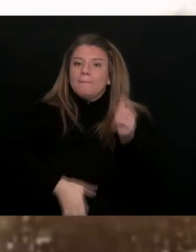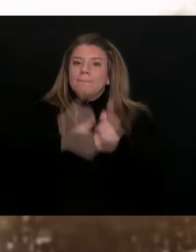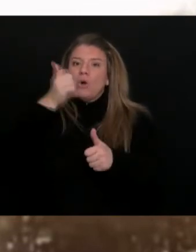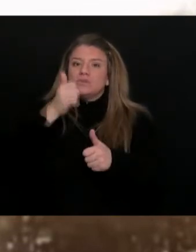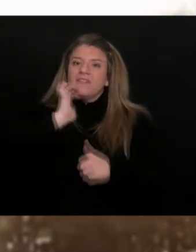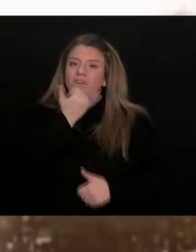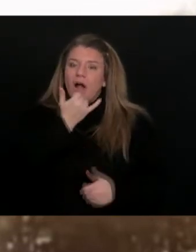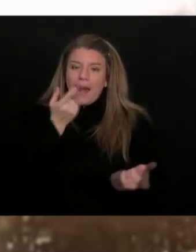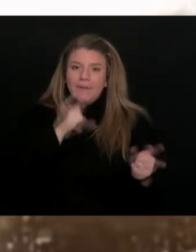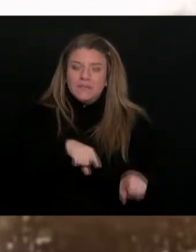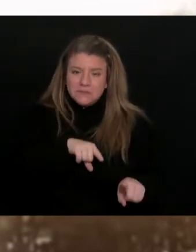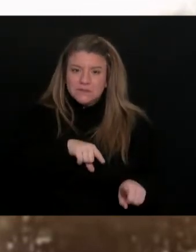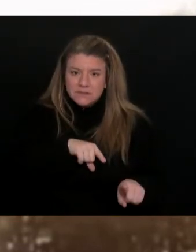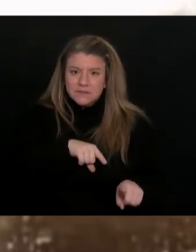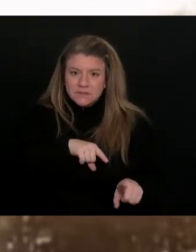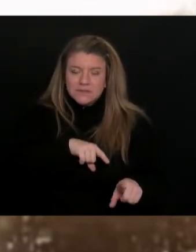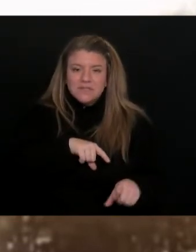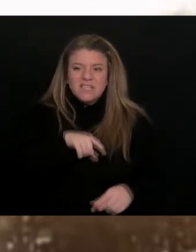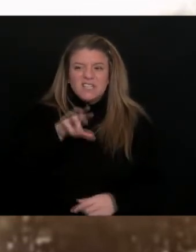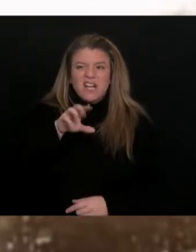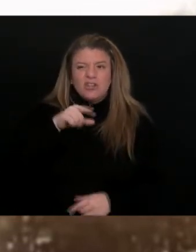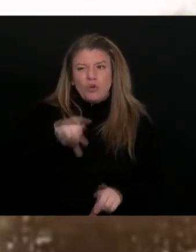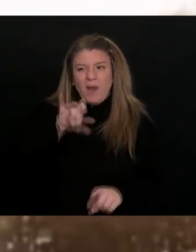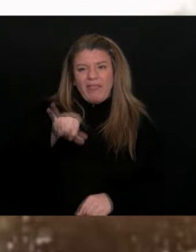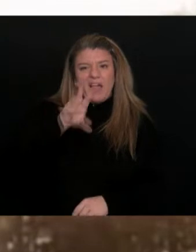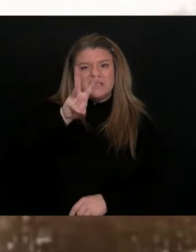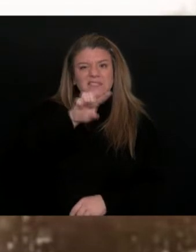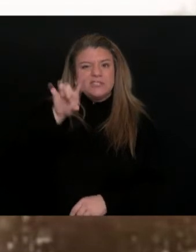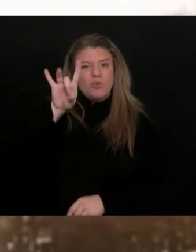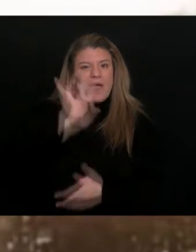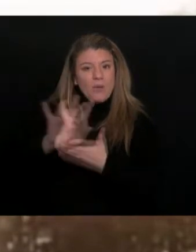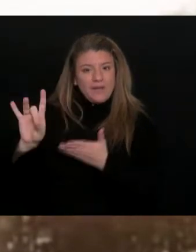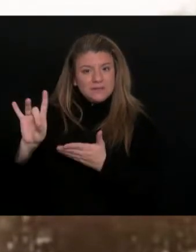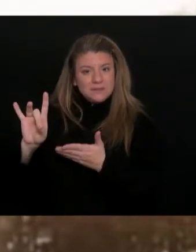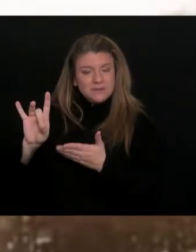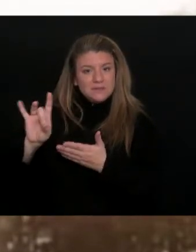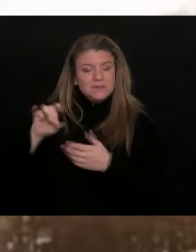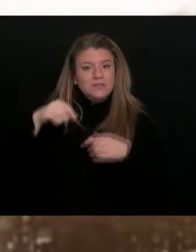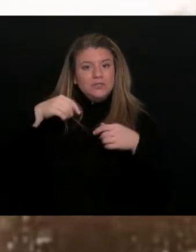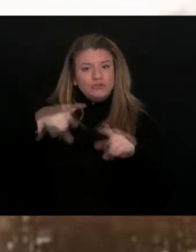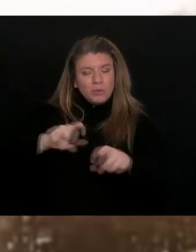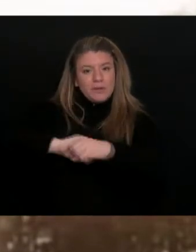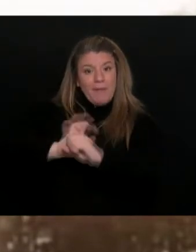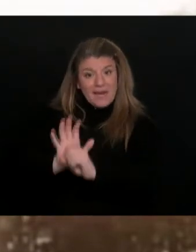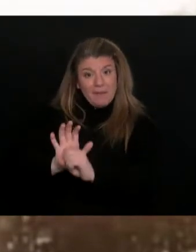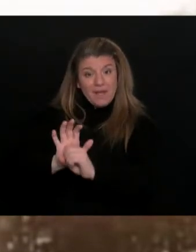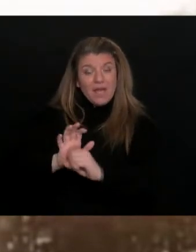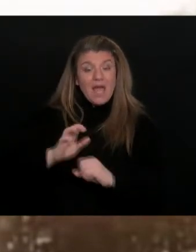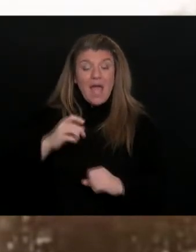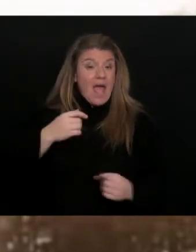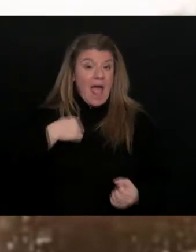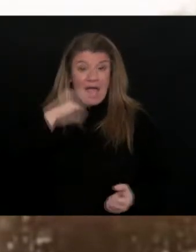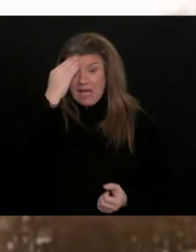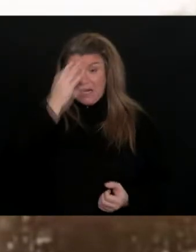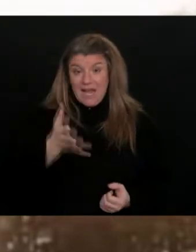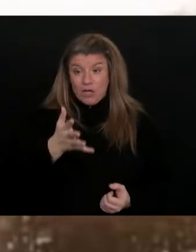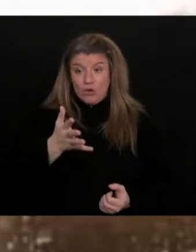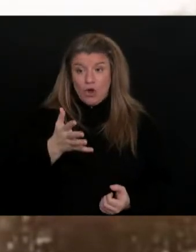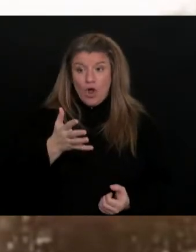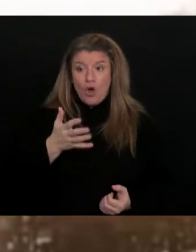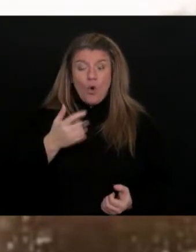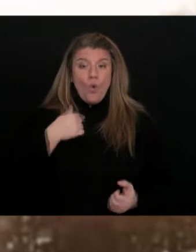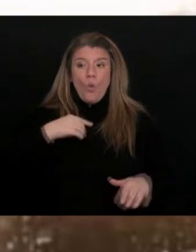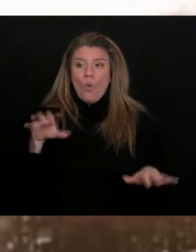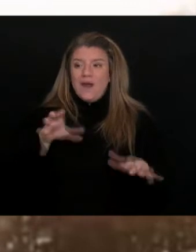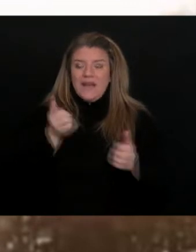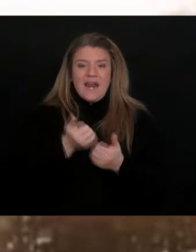occurred in the first 6 or 8 weeks of the pandemic. I can assure you that we've taken every step possible, both